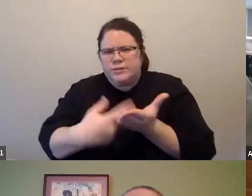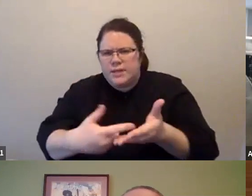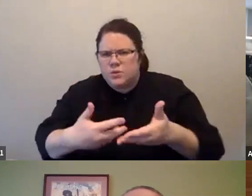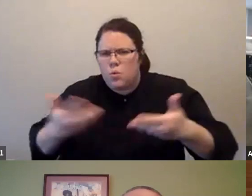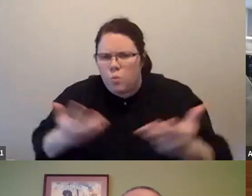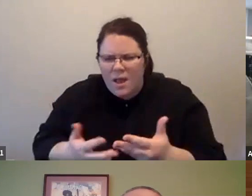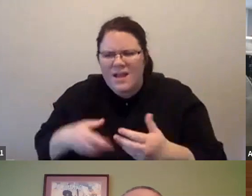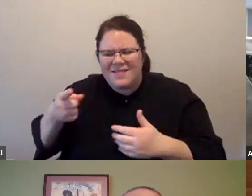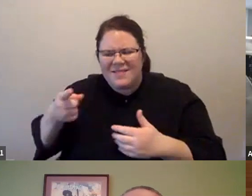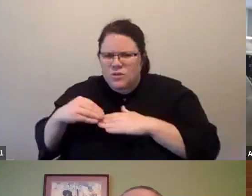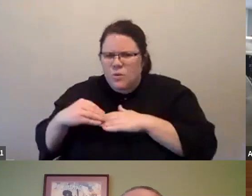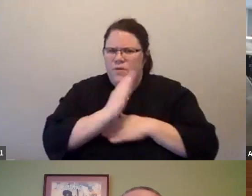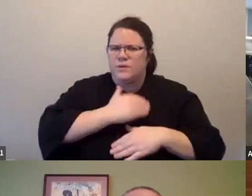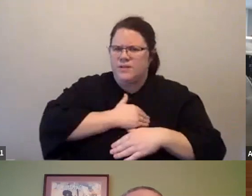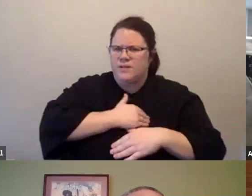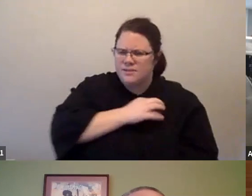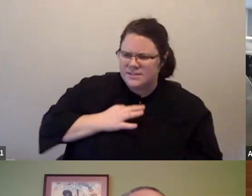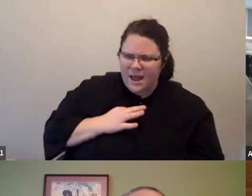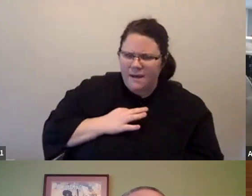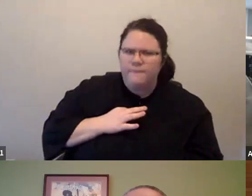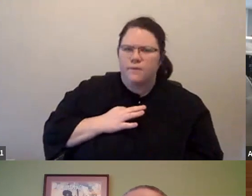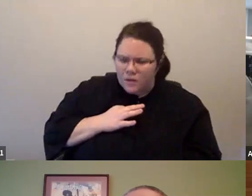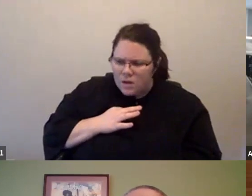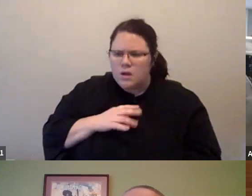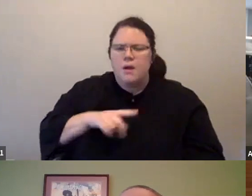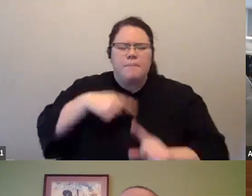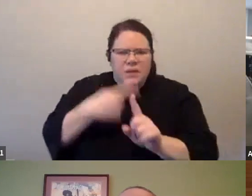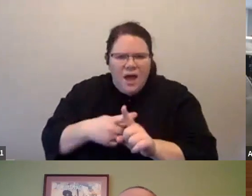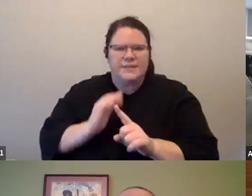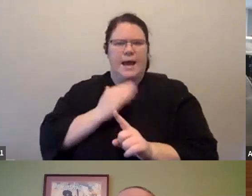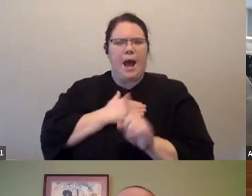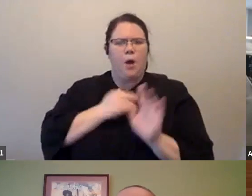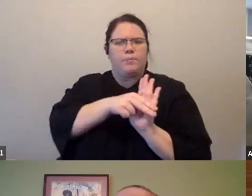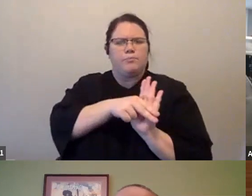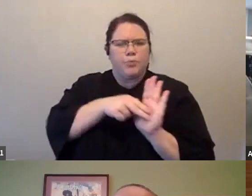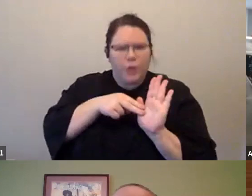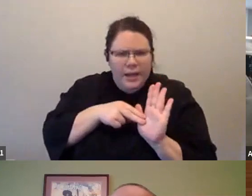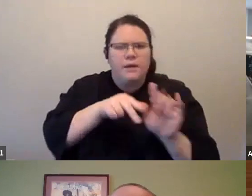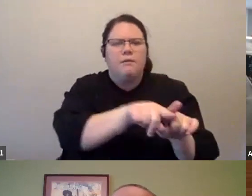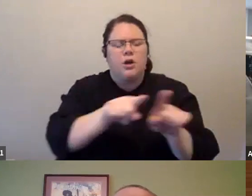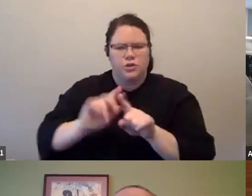our associates as well as our brand and the community in which we live.